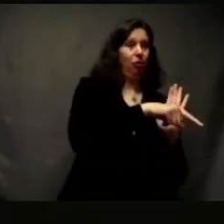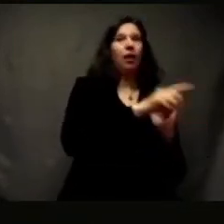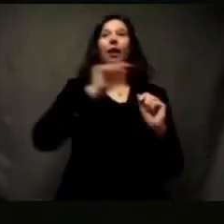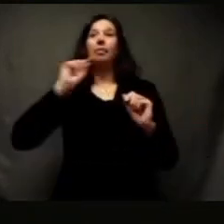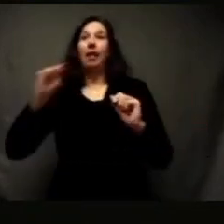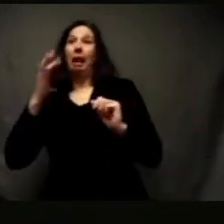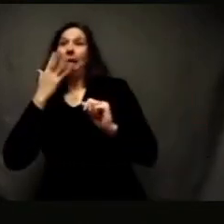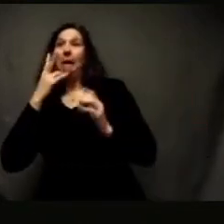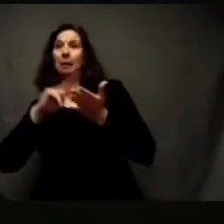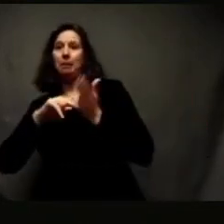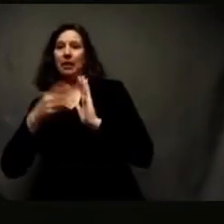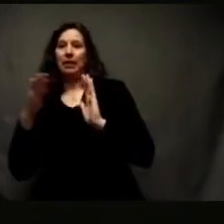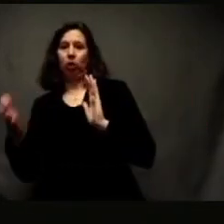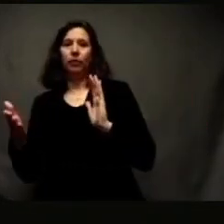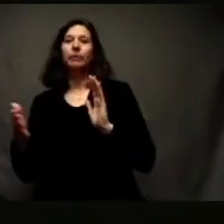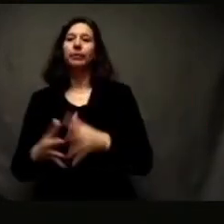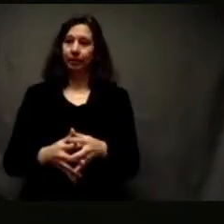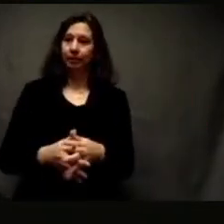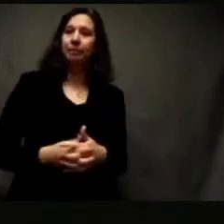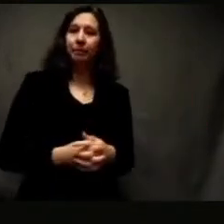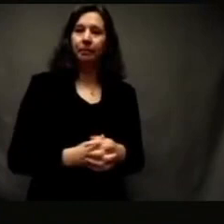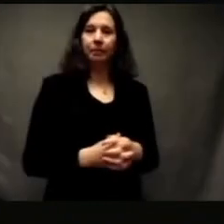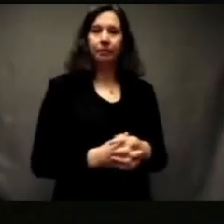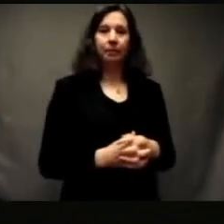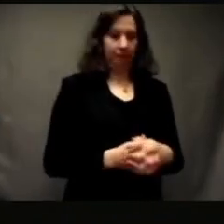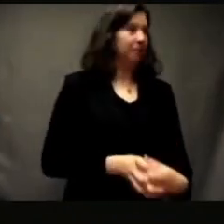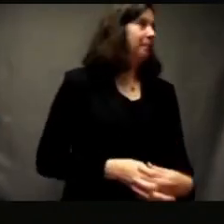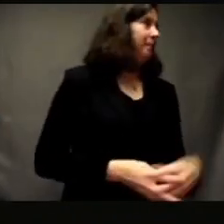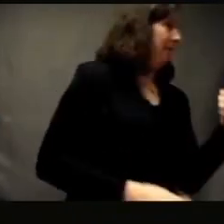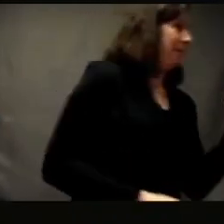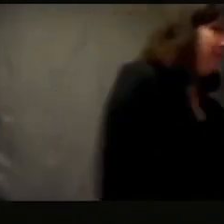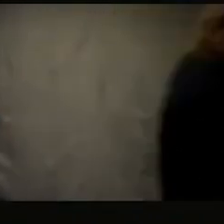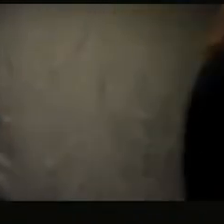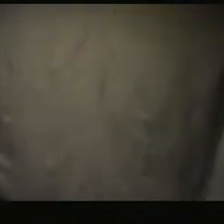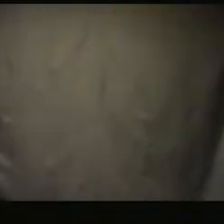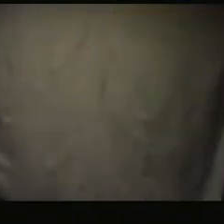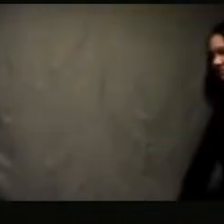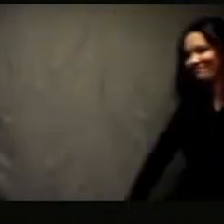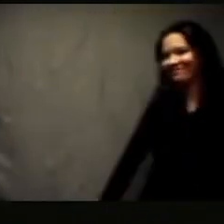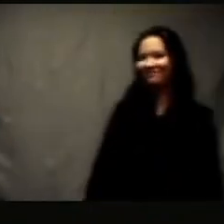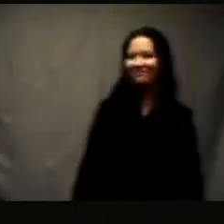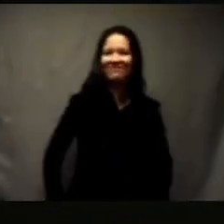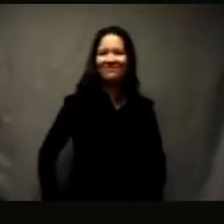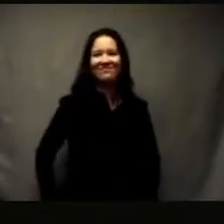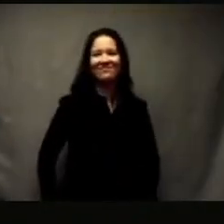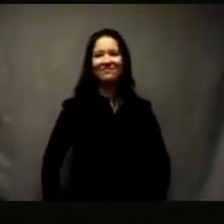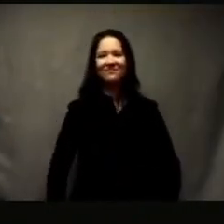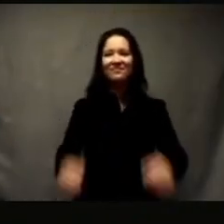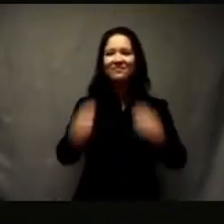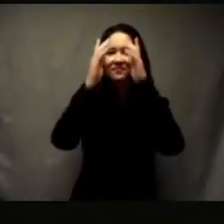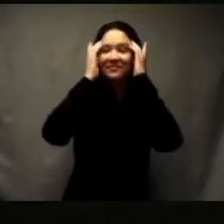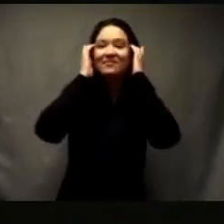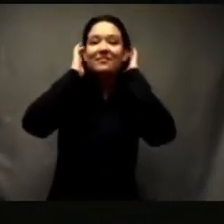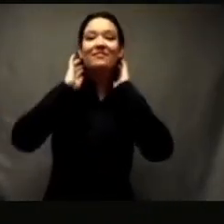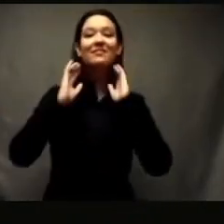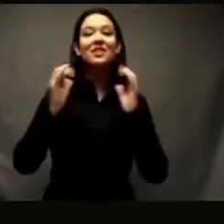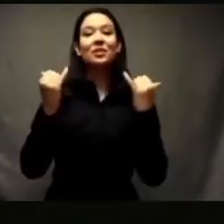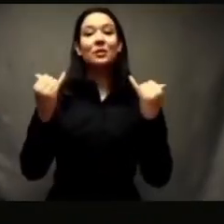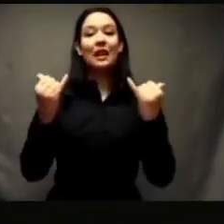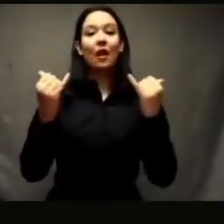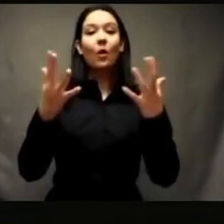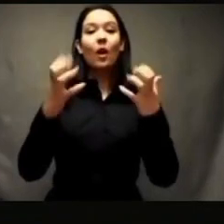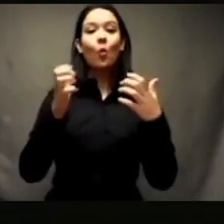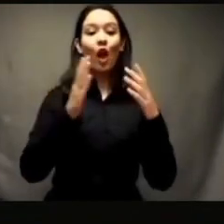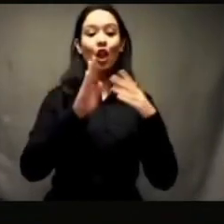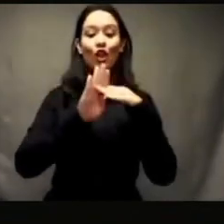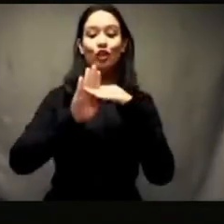color means this in another setting. All right, great. Continue, Maddie. Thanks. Awesome. Thanks, Tess. Okay, so now I want Shark to move